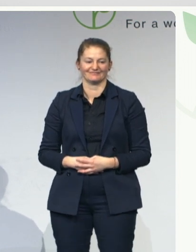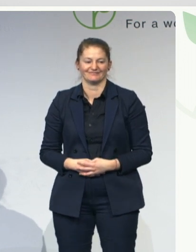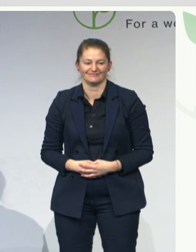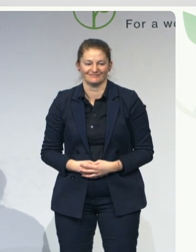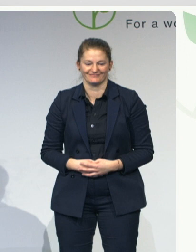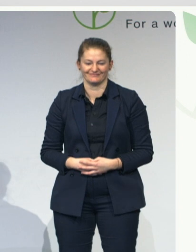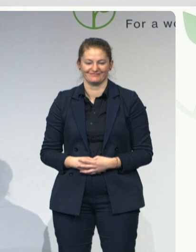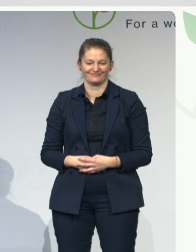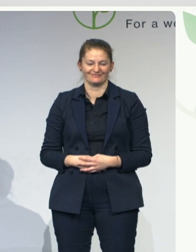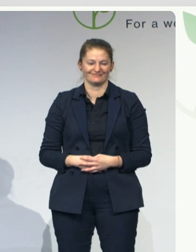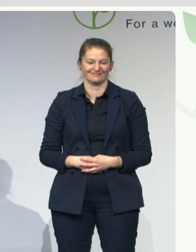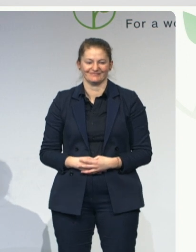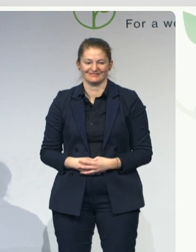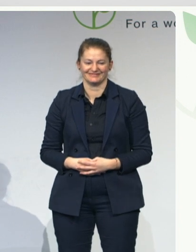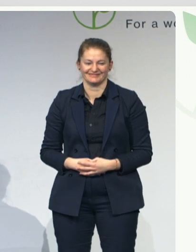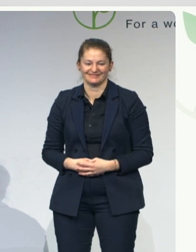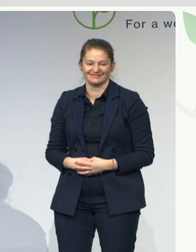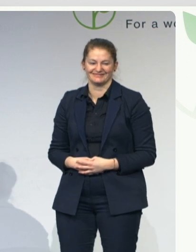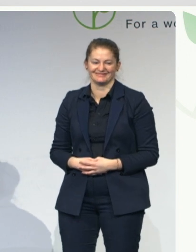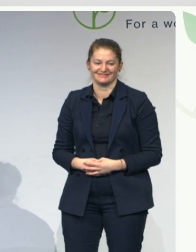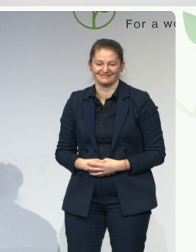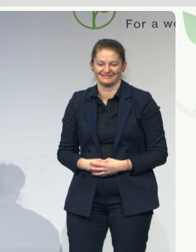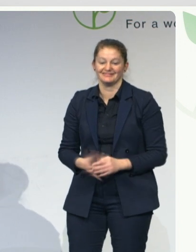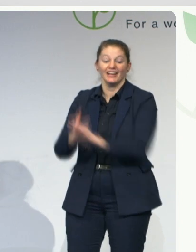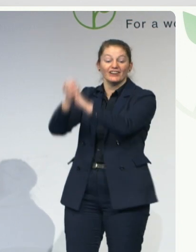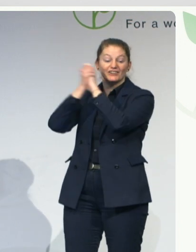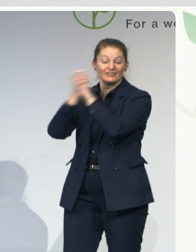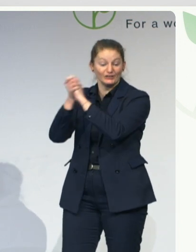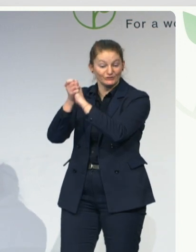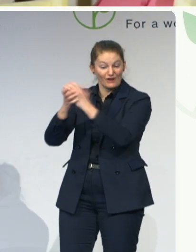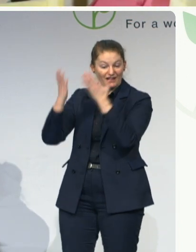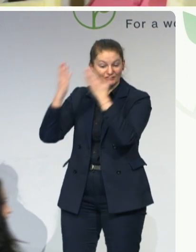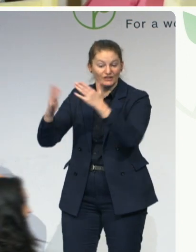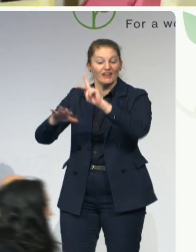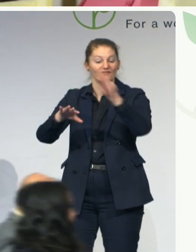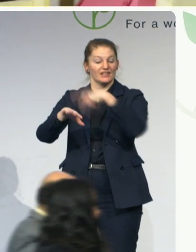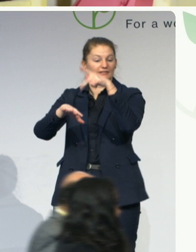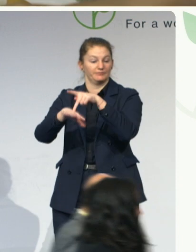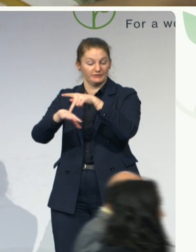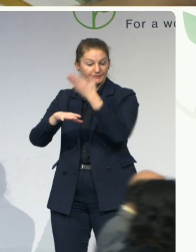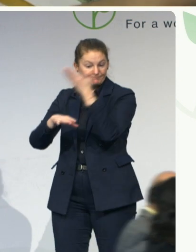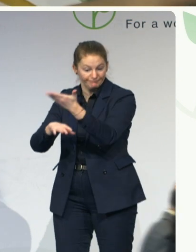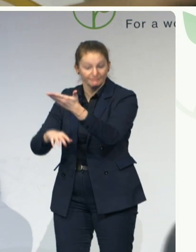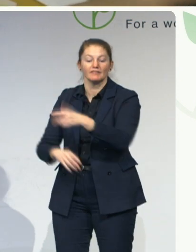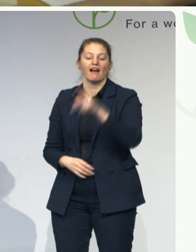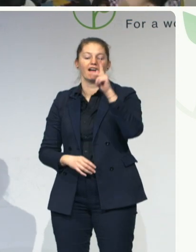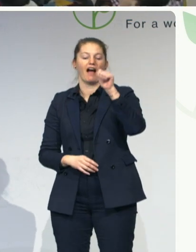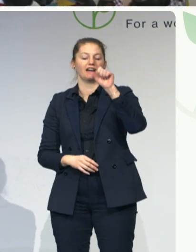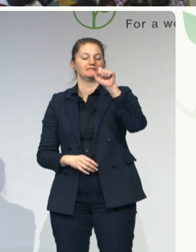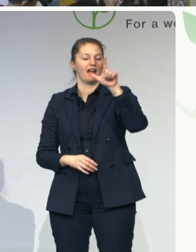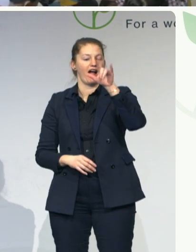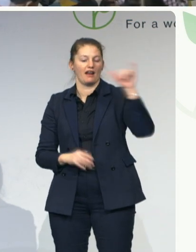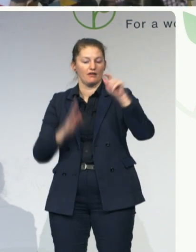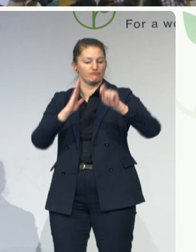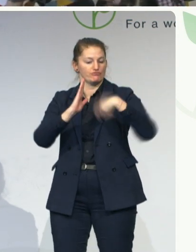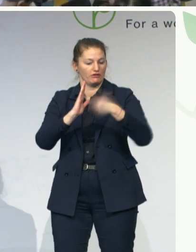Congratulations to Save the Children Philippines for their Kasali project. Kasali, which means no one is left behind in Filipino, is an